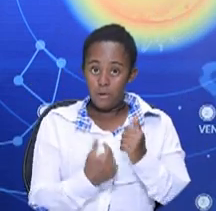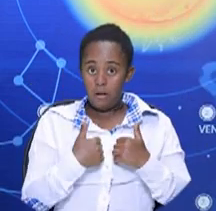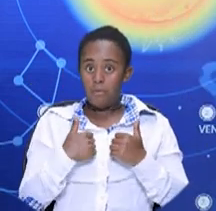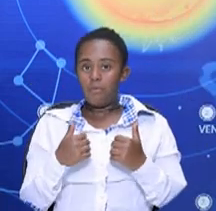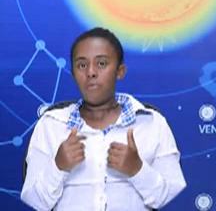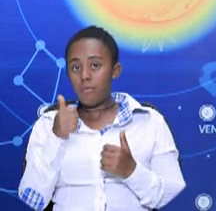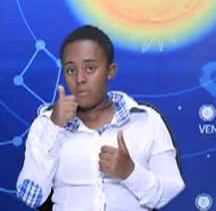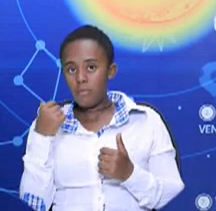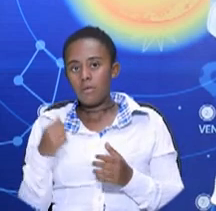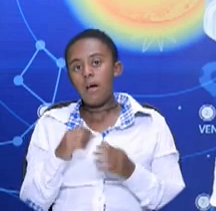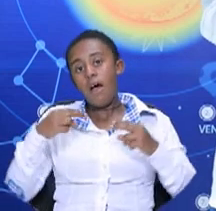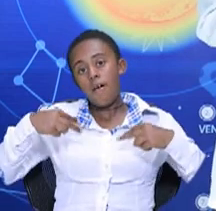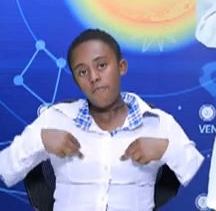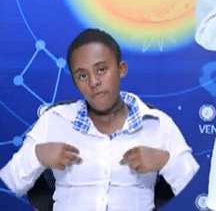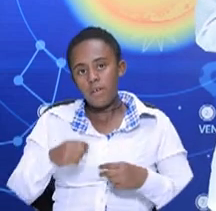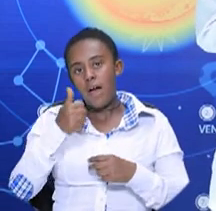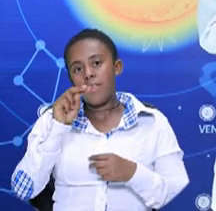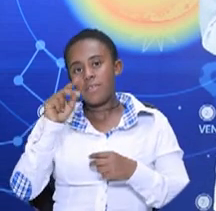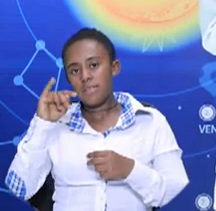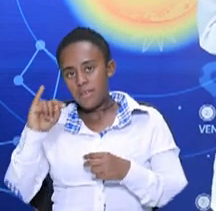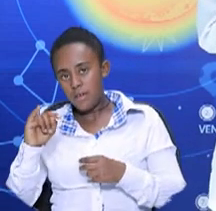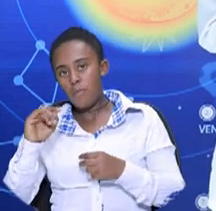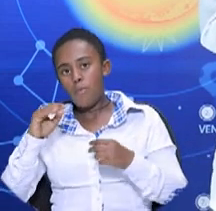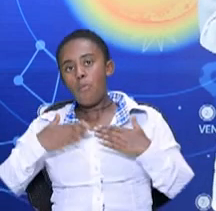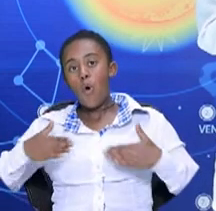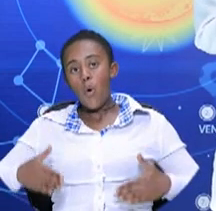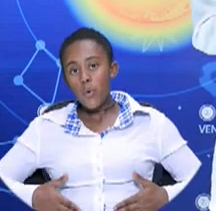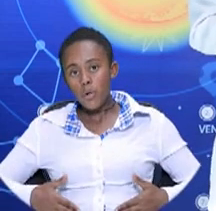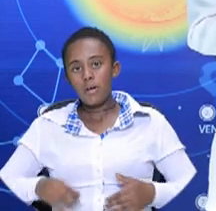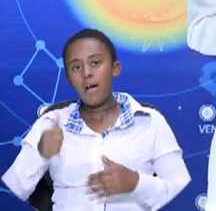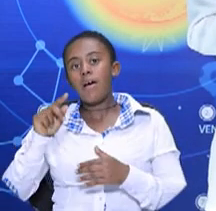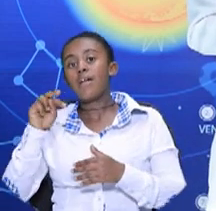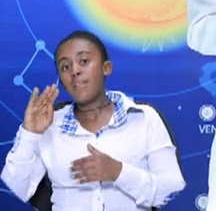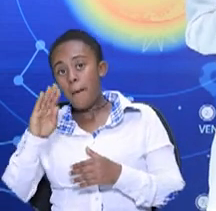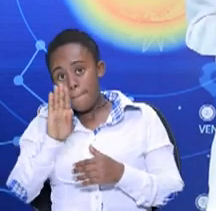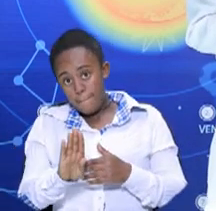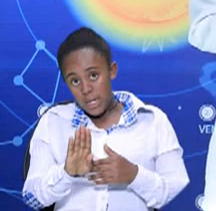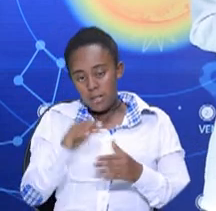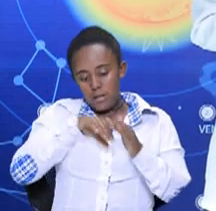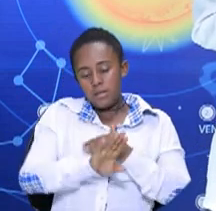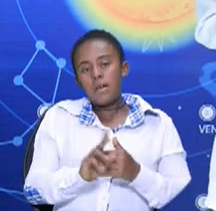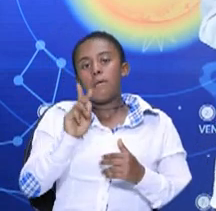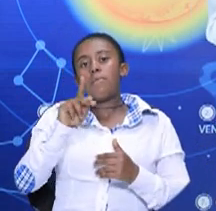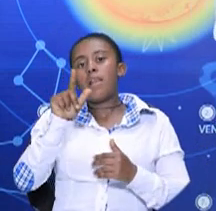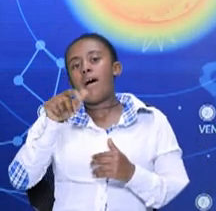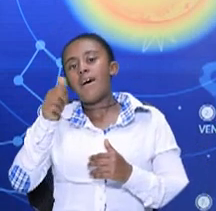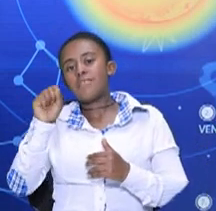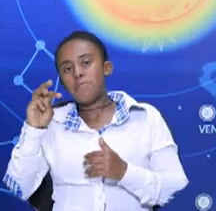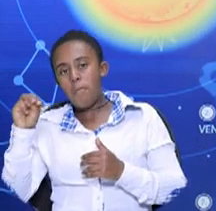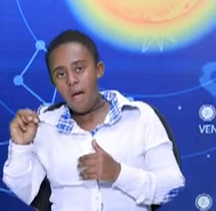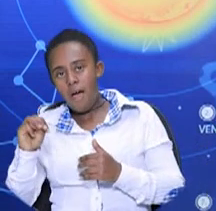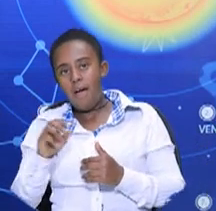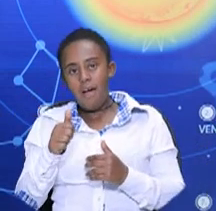A individuals have antibody anti-B in their plasma, and they